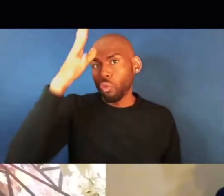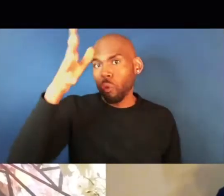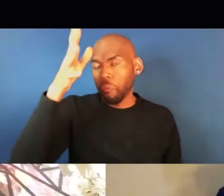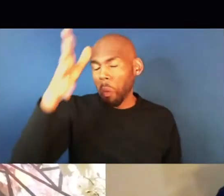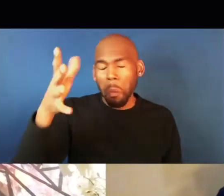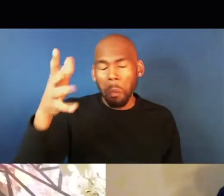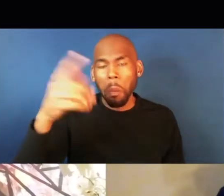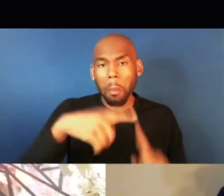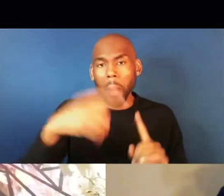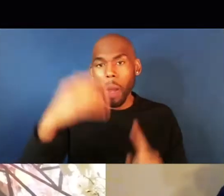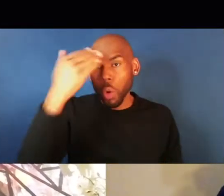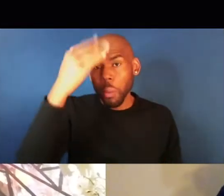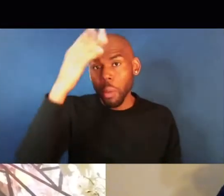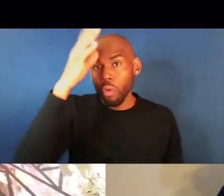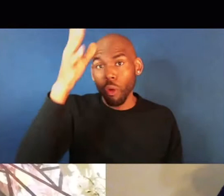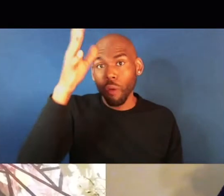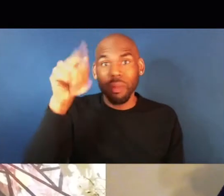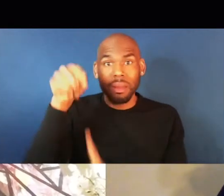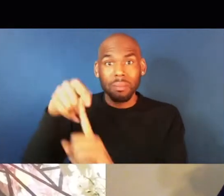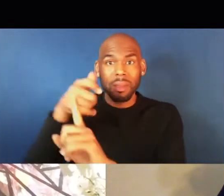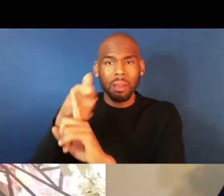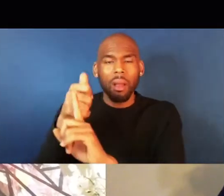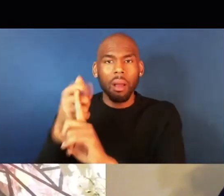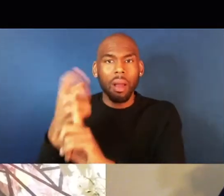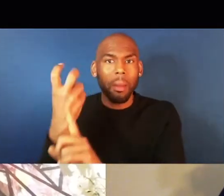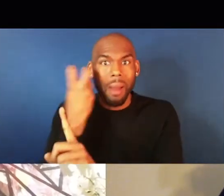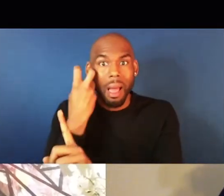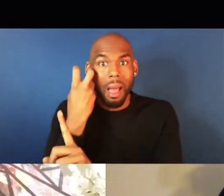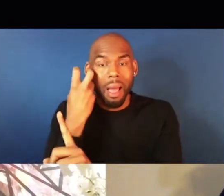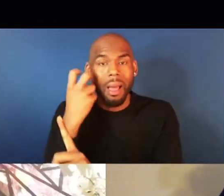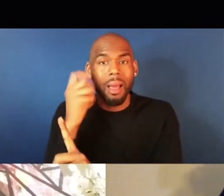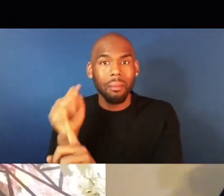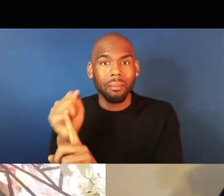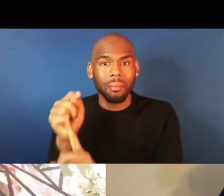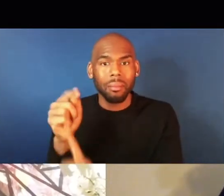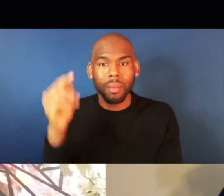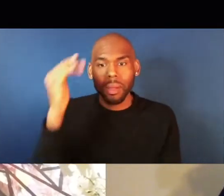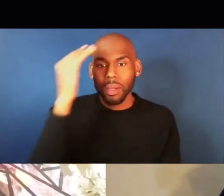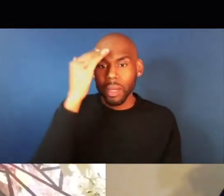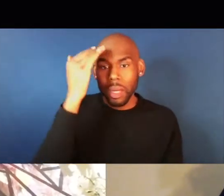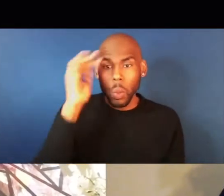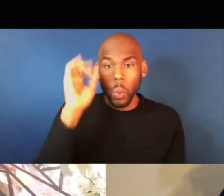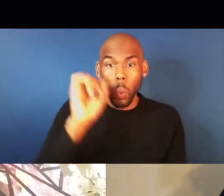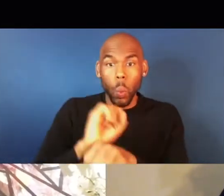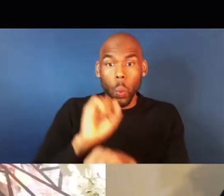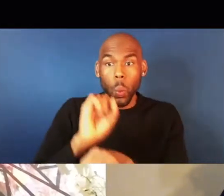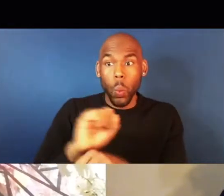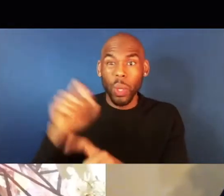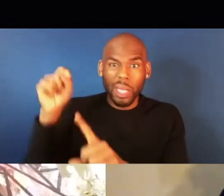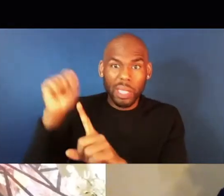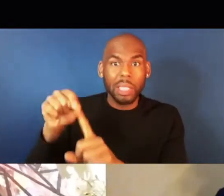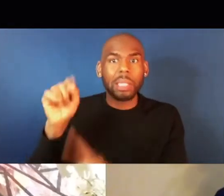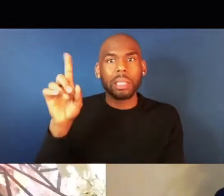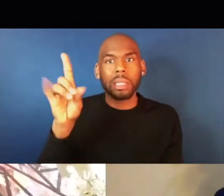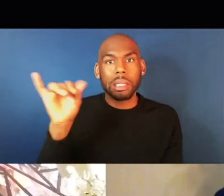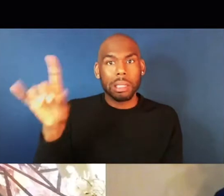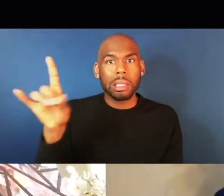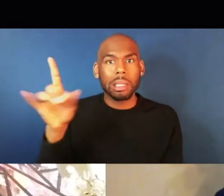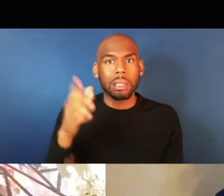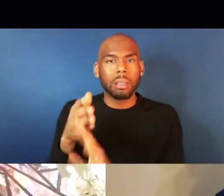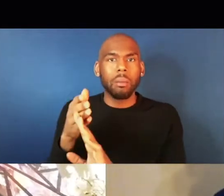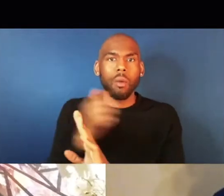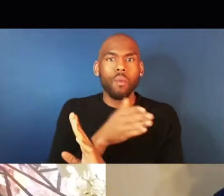my grandfather, but I know that my grandfather was blind. So, I know the work that